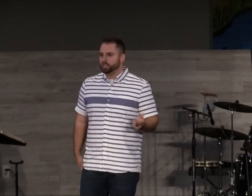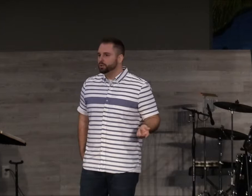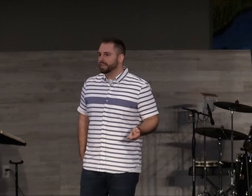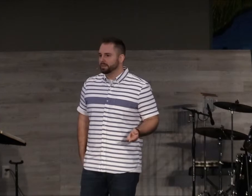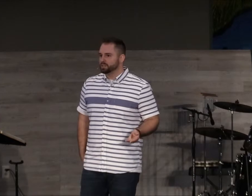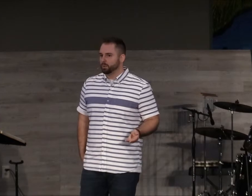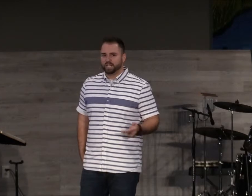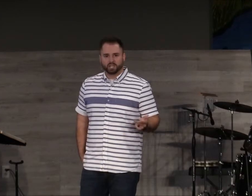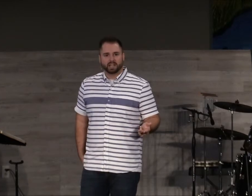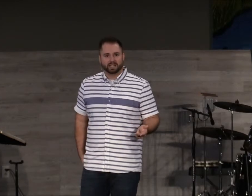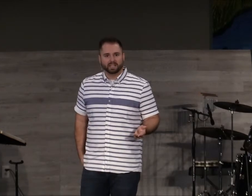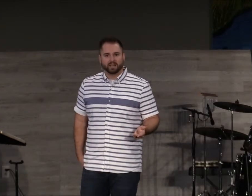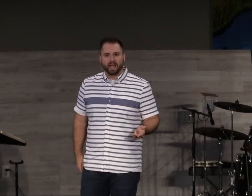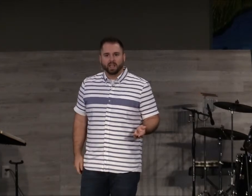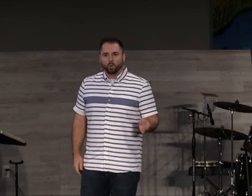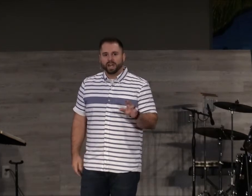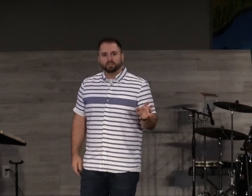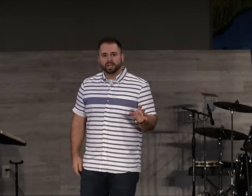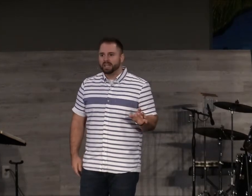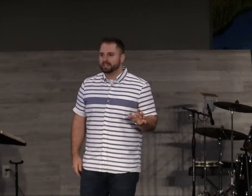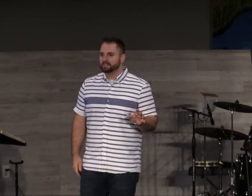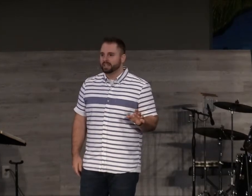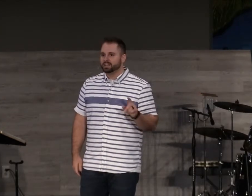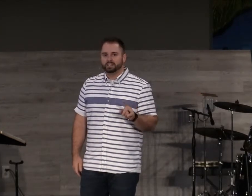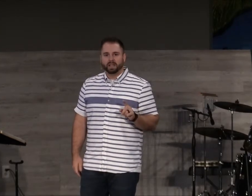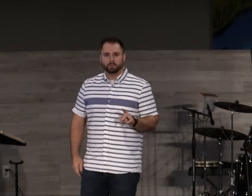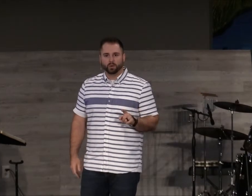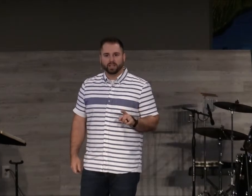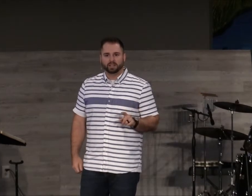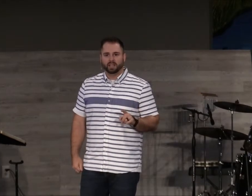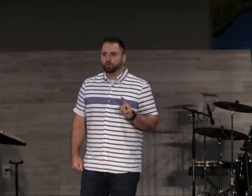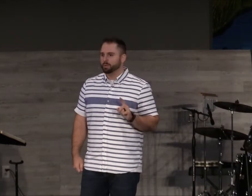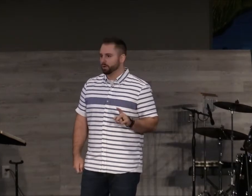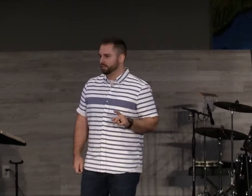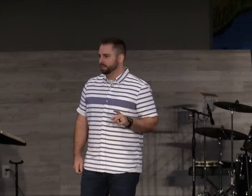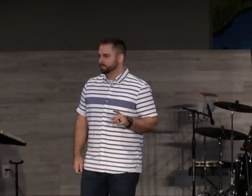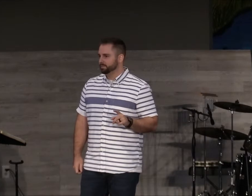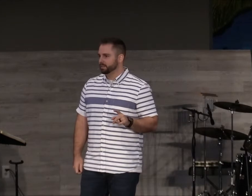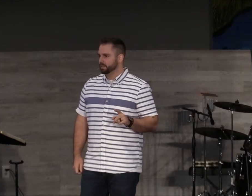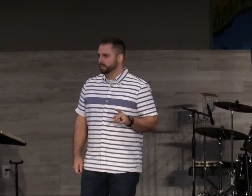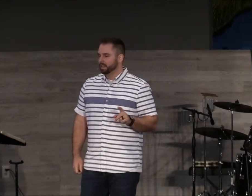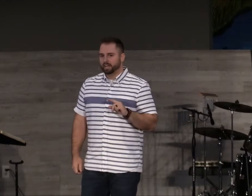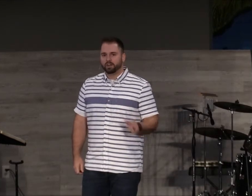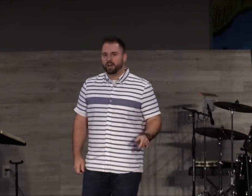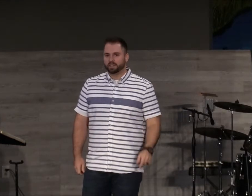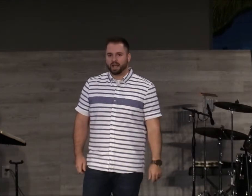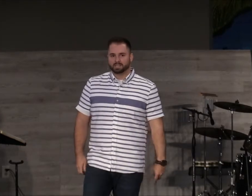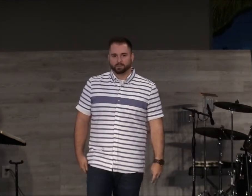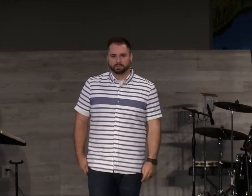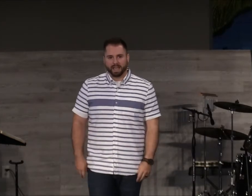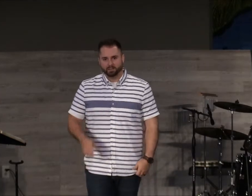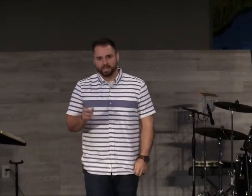asking you to give up this morning, just like Levi. Whatever it is, here's the main point. it will be worth it. Later on